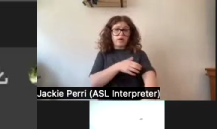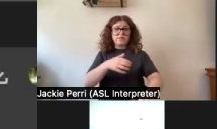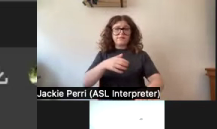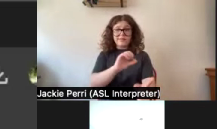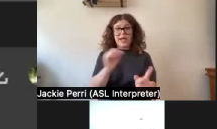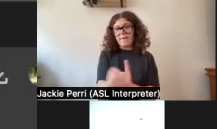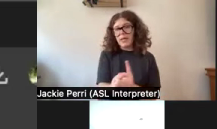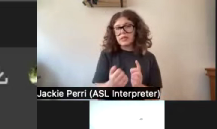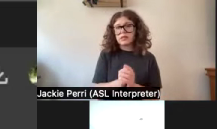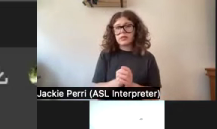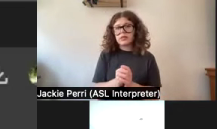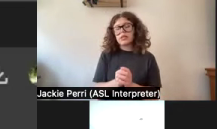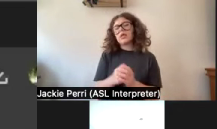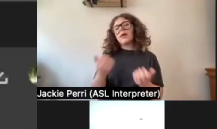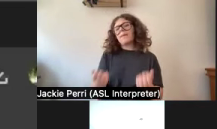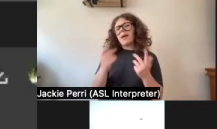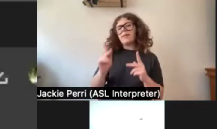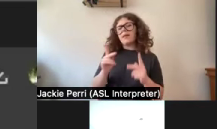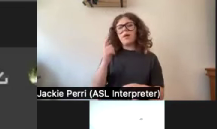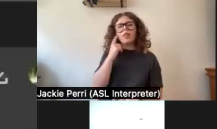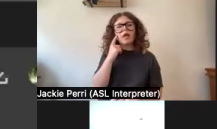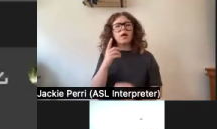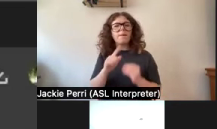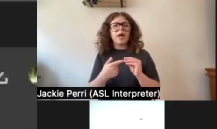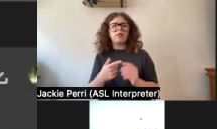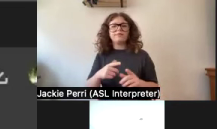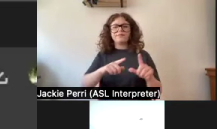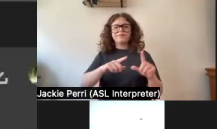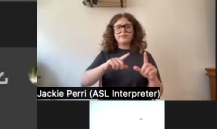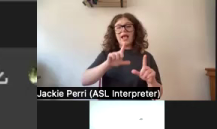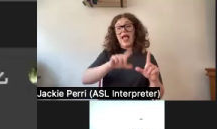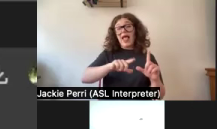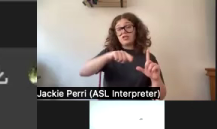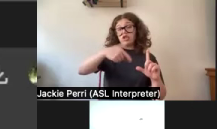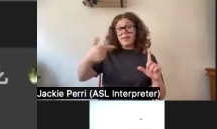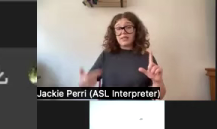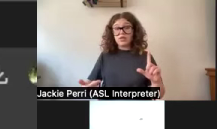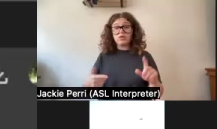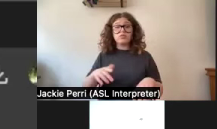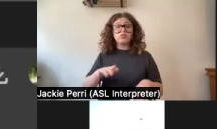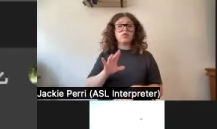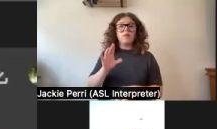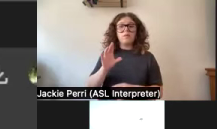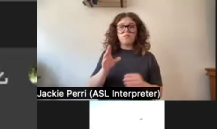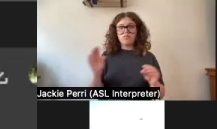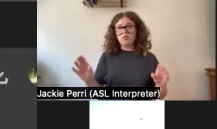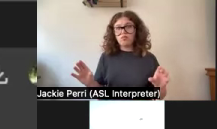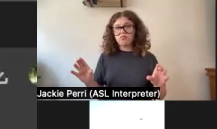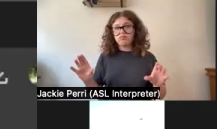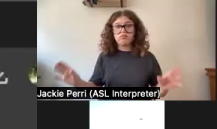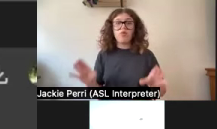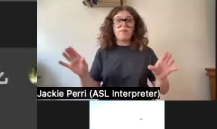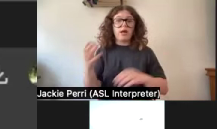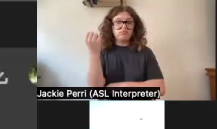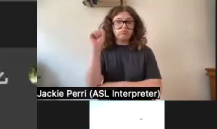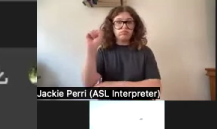of the LGBTQ plus movement. That is one way it challenges, but it also challenges gender norms